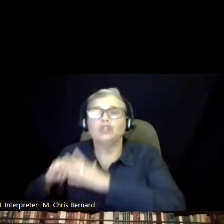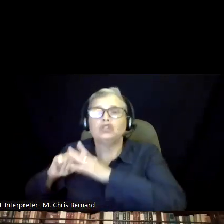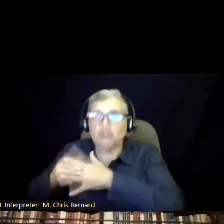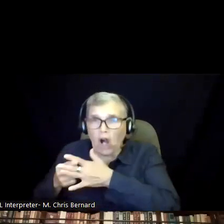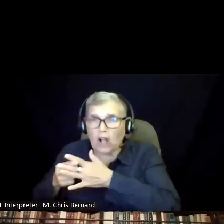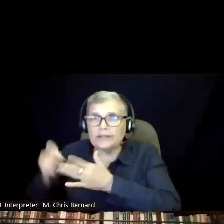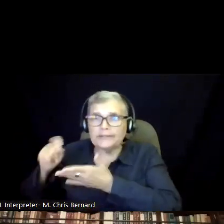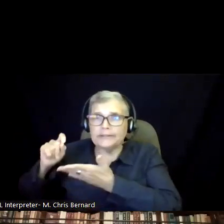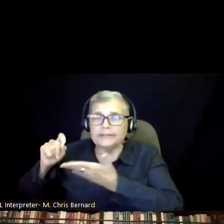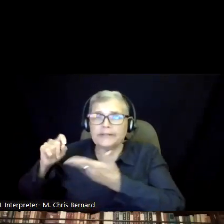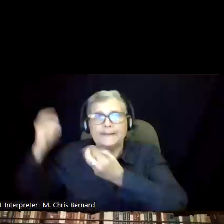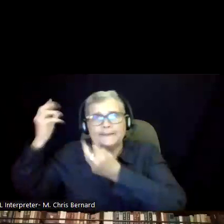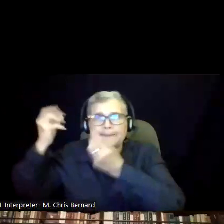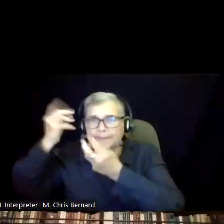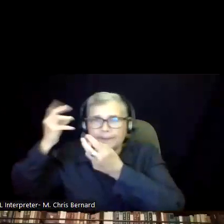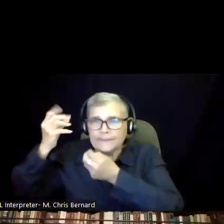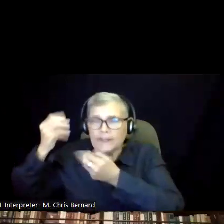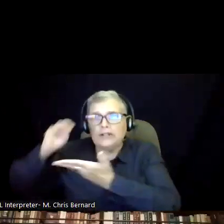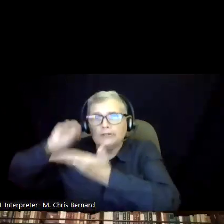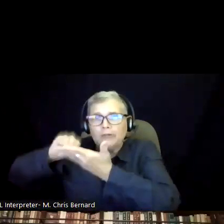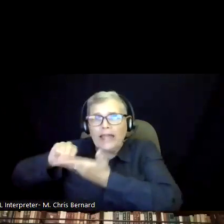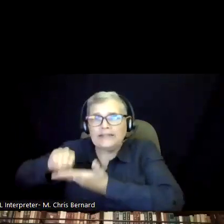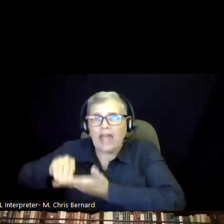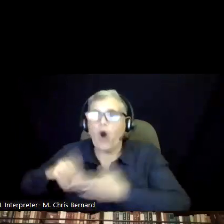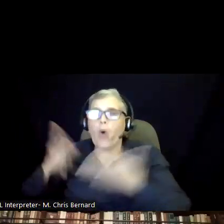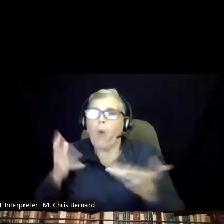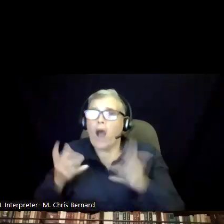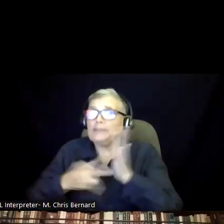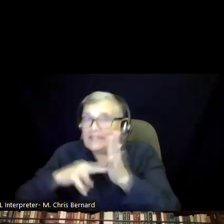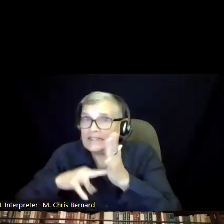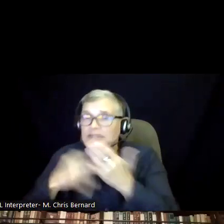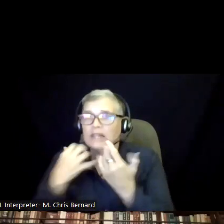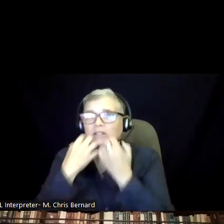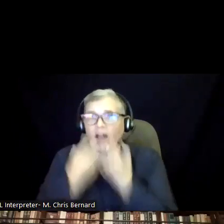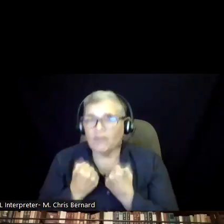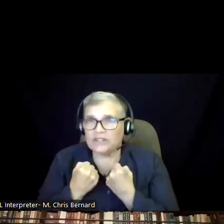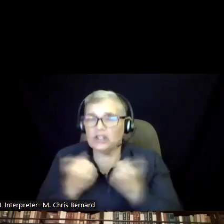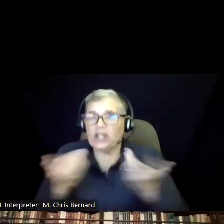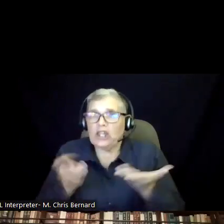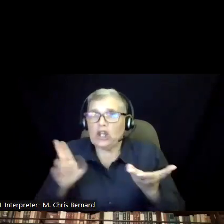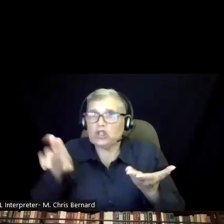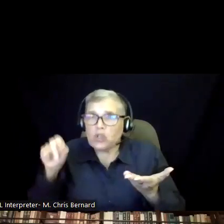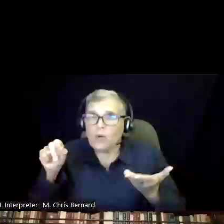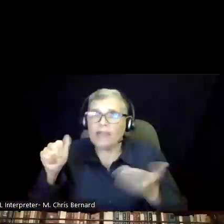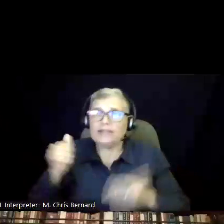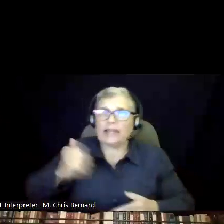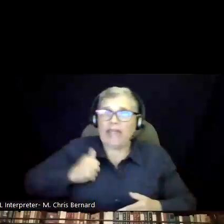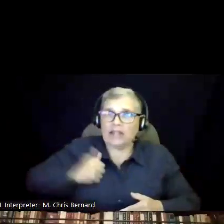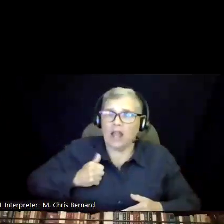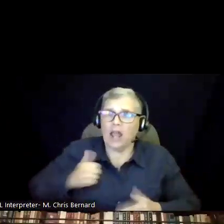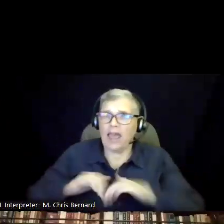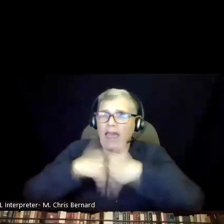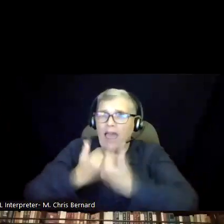write down what differentiated conservation in the United States and Canada from other forms around the rest of the world. And